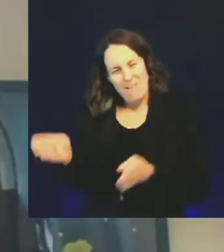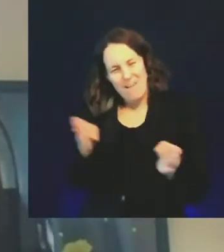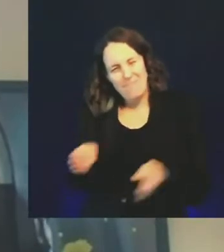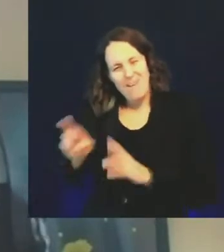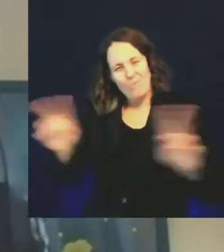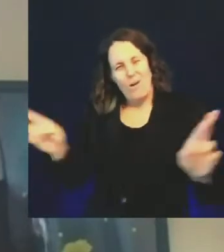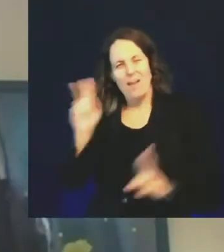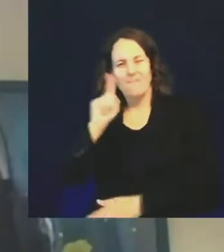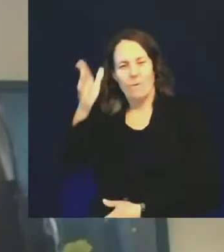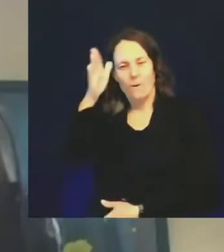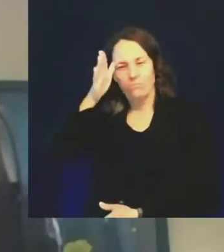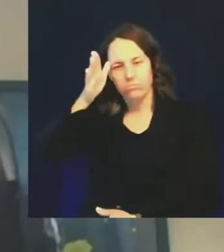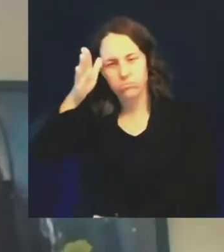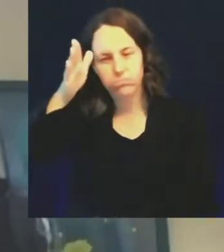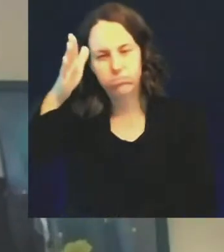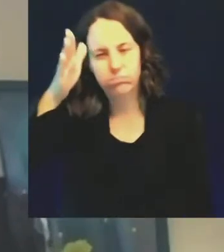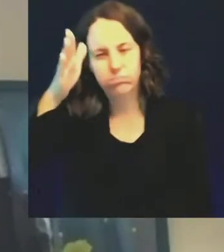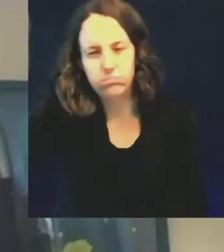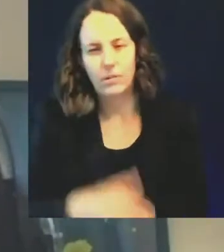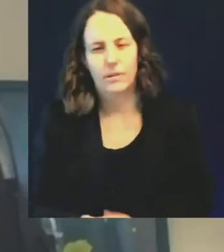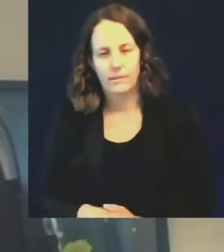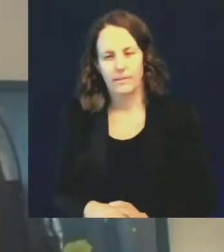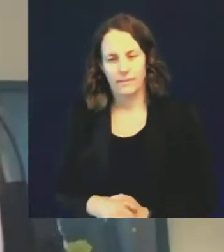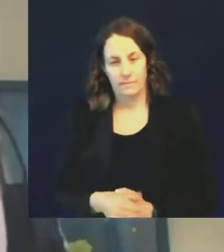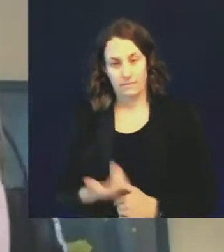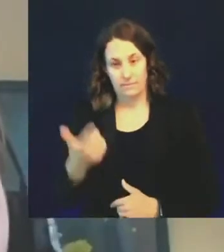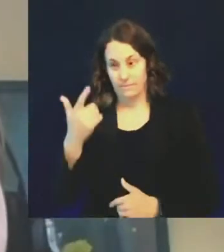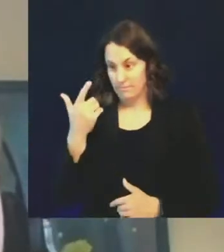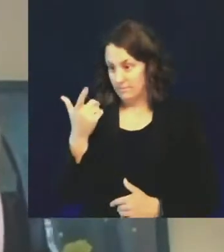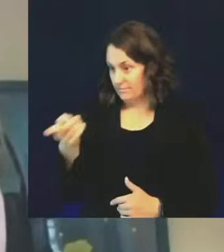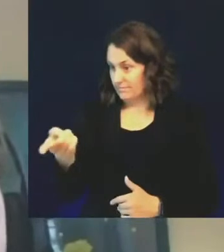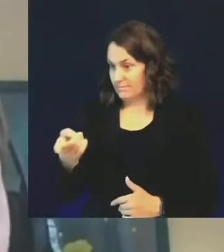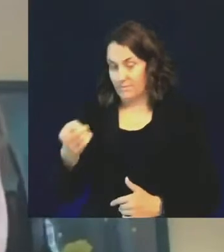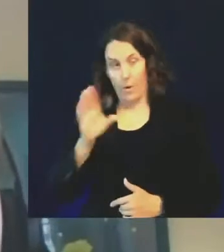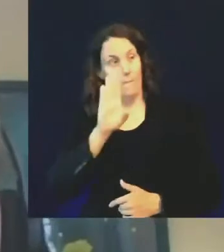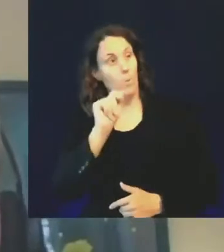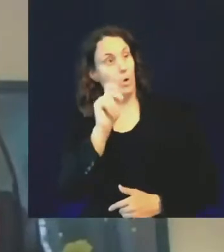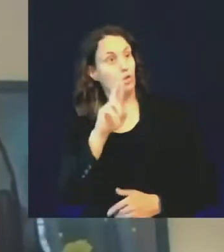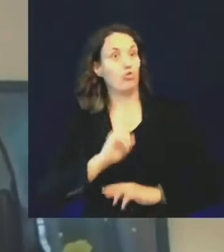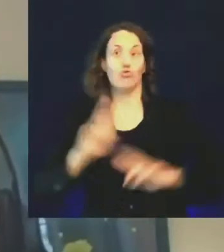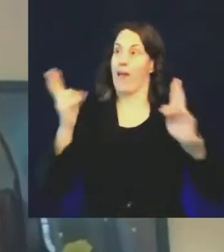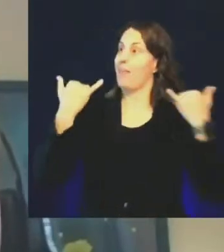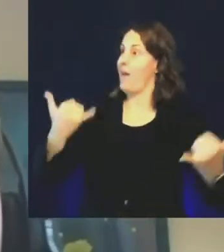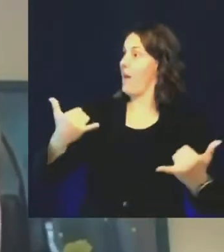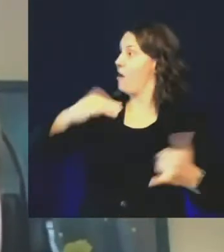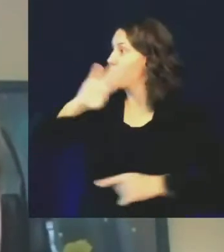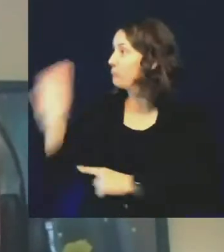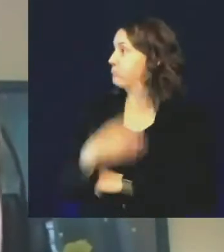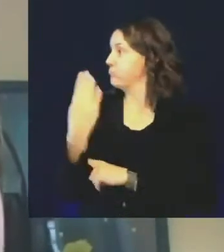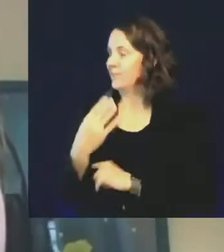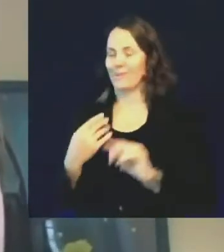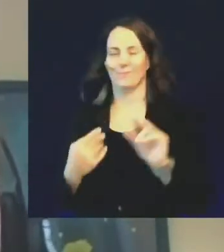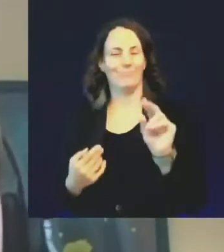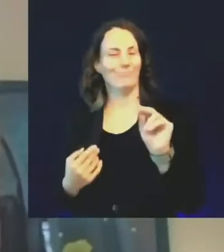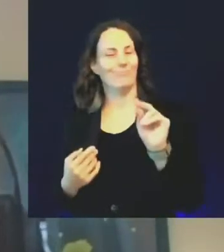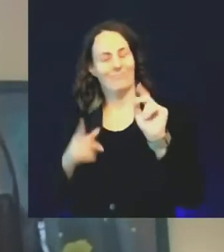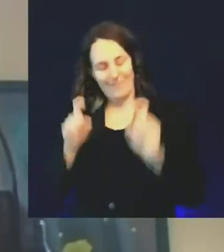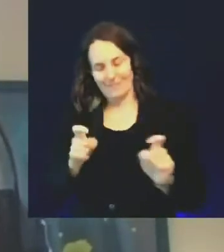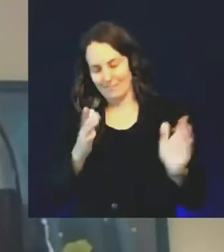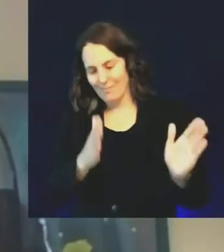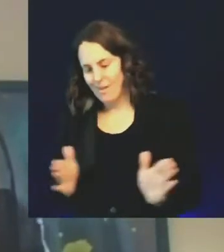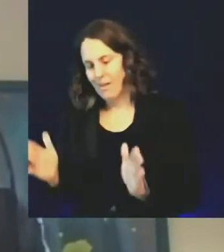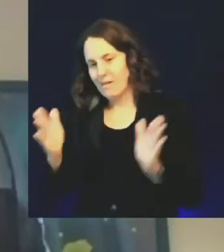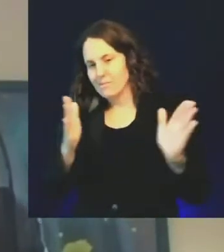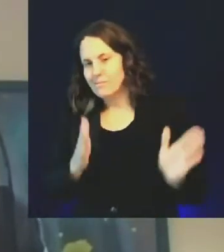boosters. So there's the scientific piece, and then there's the logistical piece of preparing for these